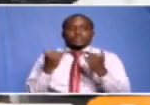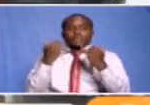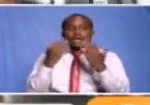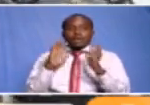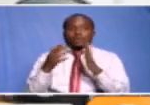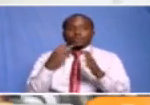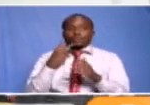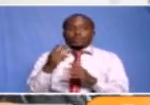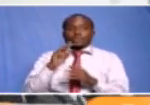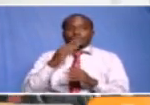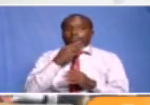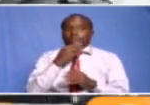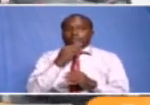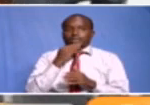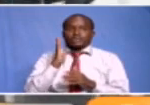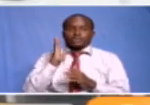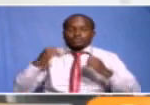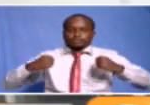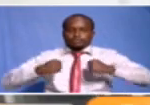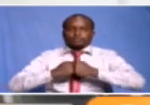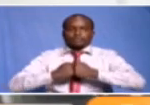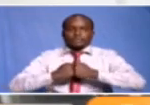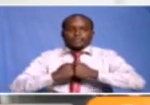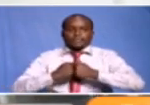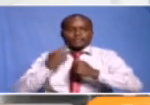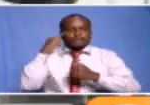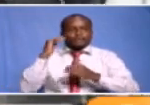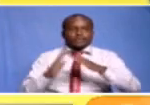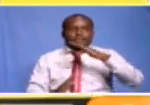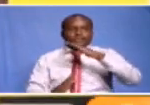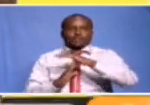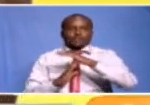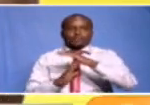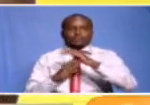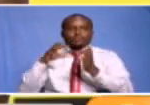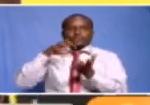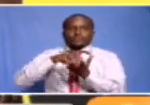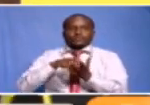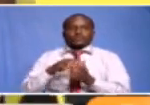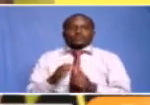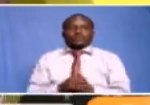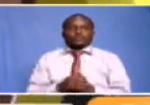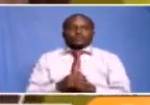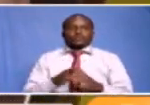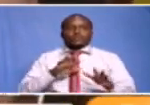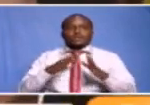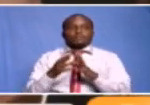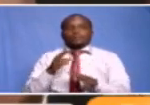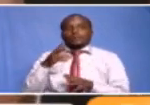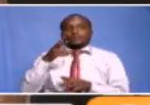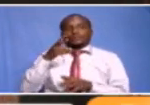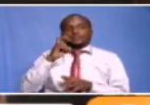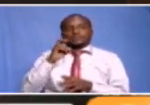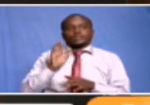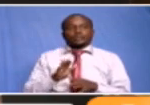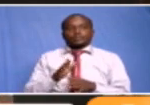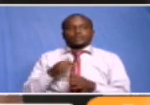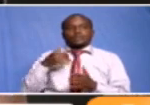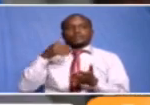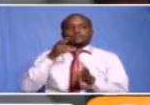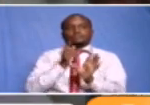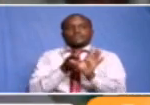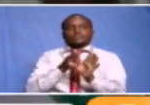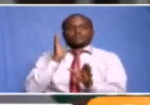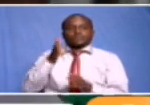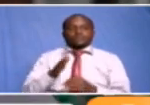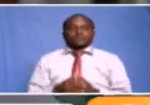200 men are set to fight it out for the top honors in the absence of the champion. About 20 women will be taking part in the